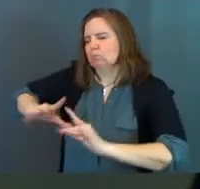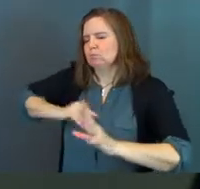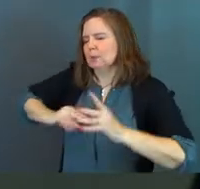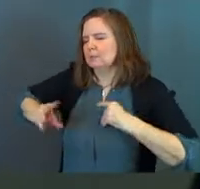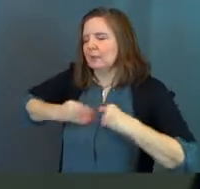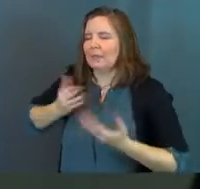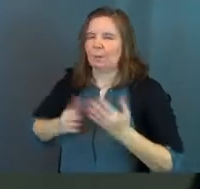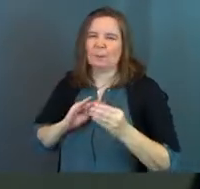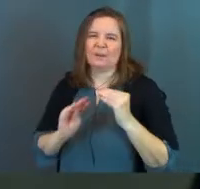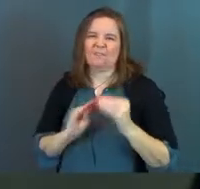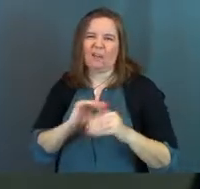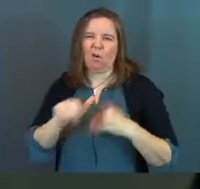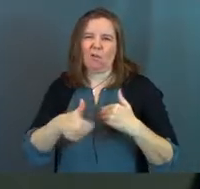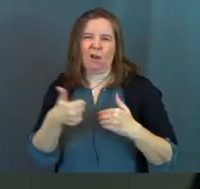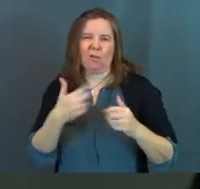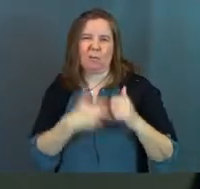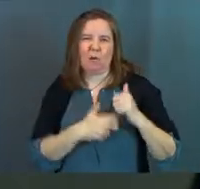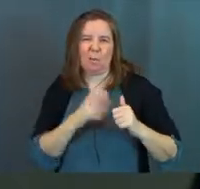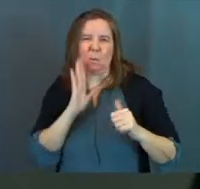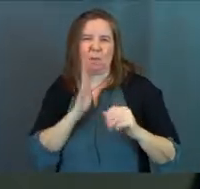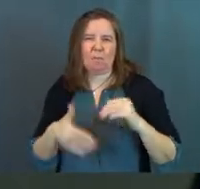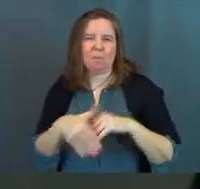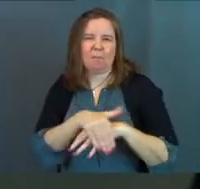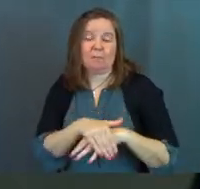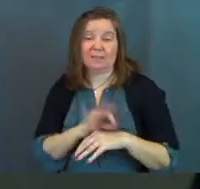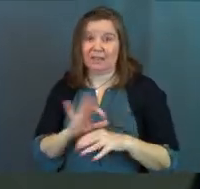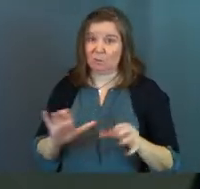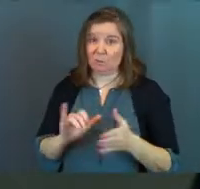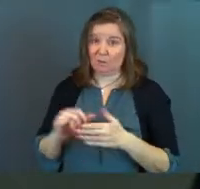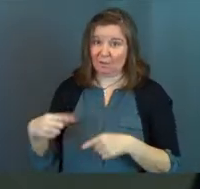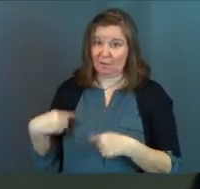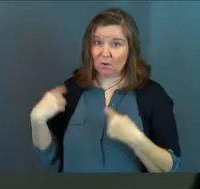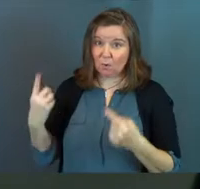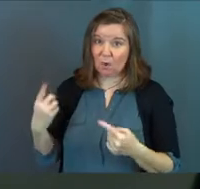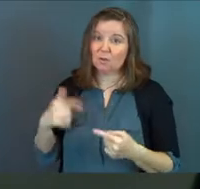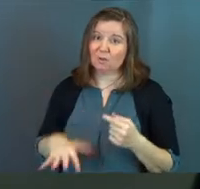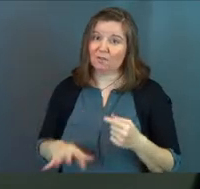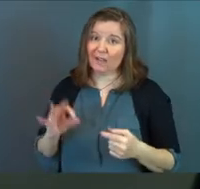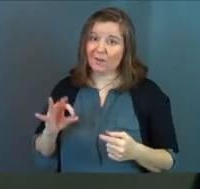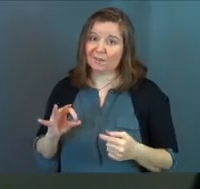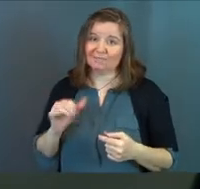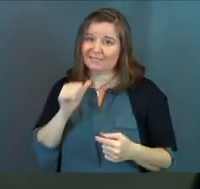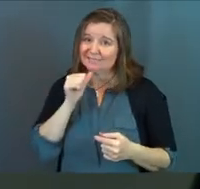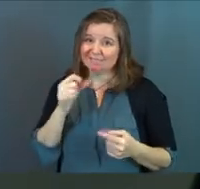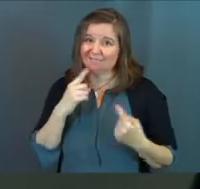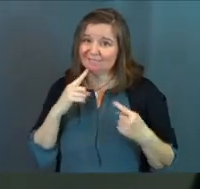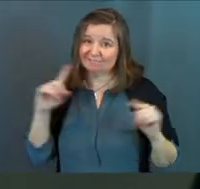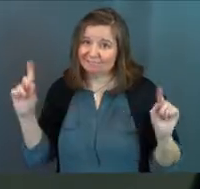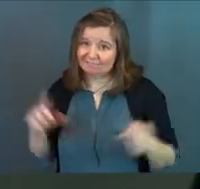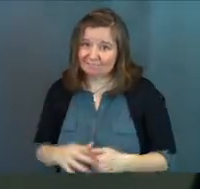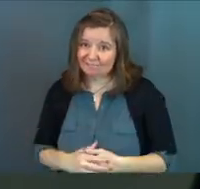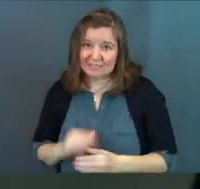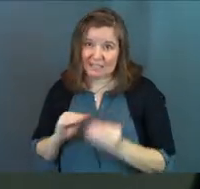will probably fix all. And if you've been doing that for a while, you found out that it doesn't fix